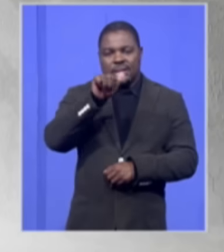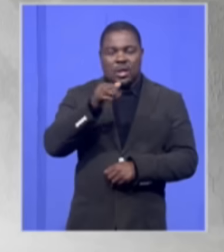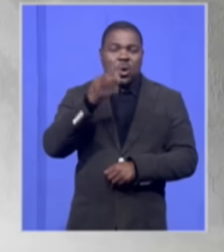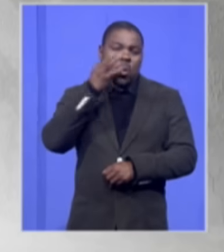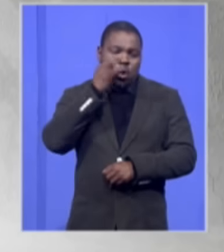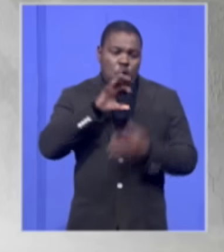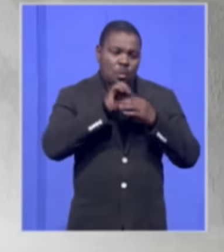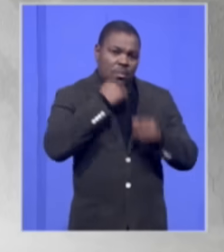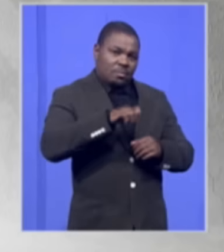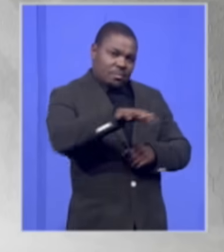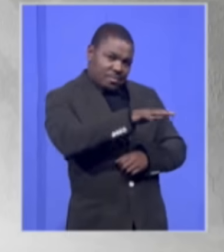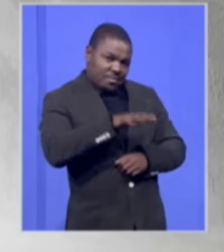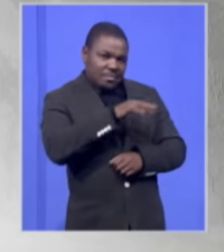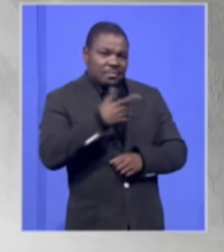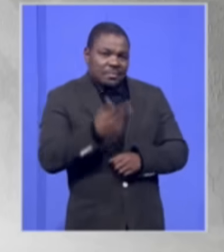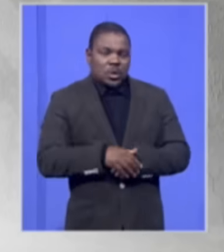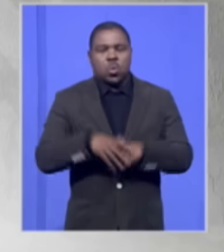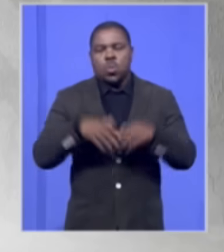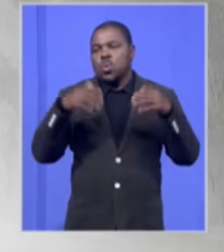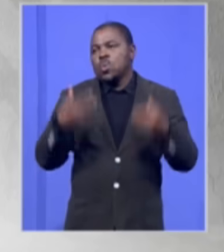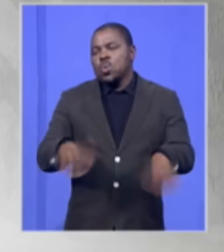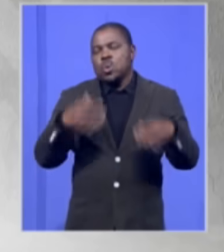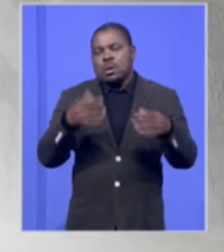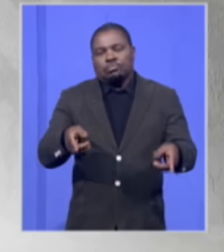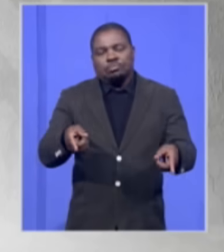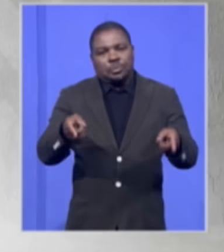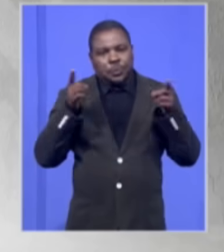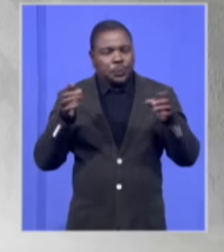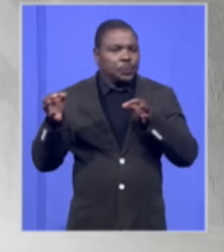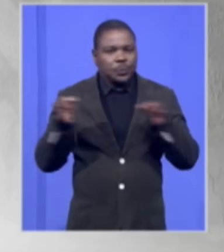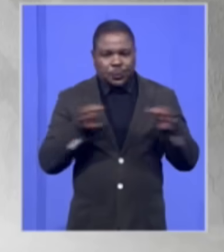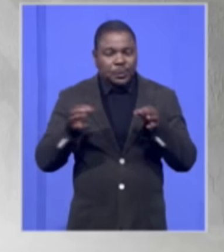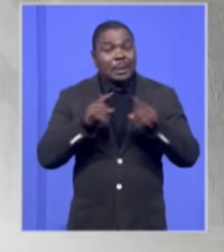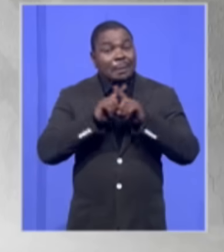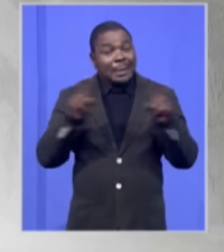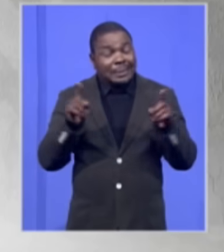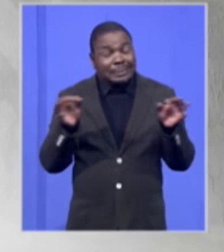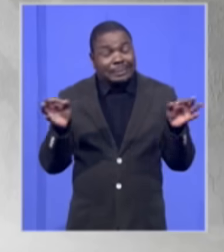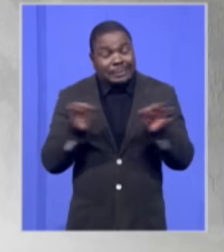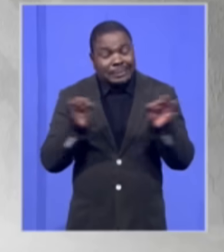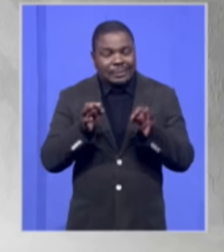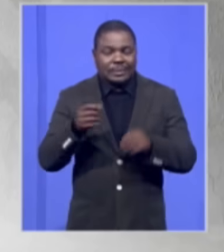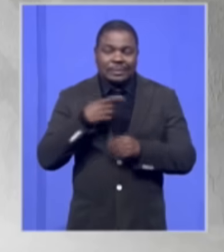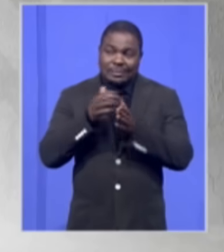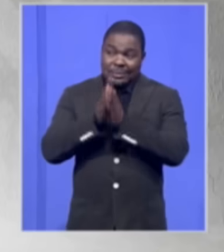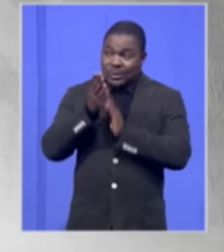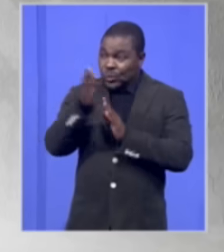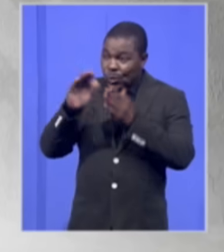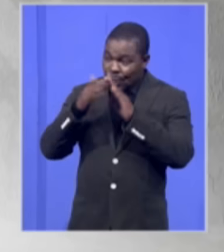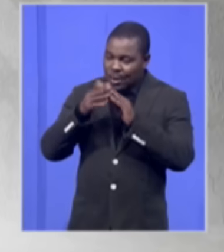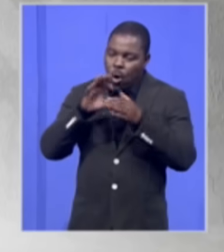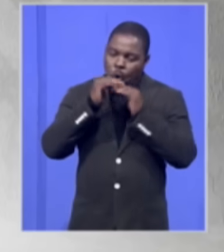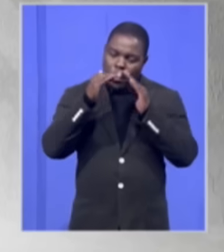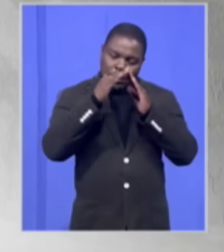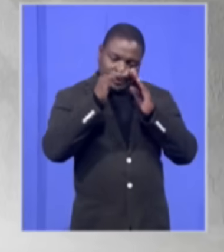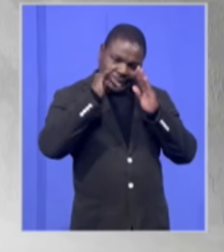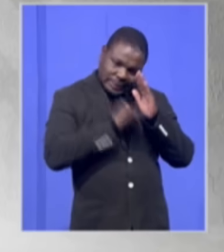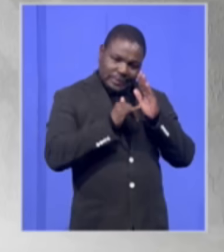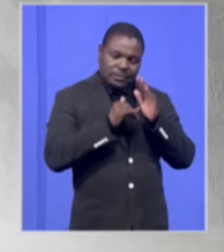tikologong ya gešo ya makgophong tadi e hlwele e nyantšha tatšana e fela phefo ya tonya ke ipiletša go badudi go dula ka dintlong gomme ba